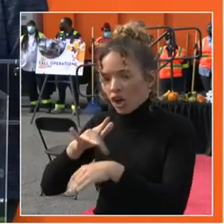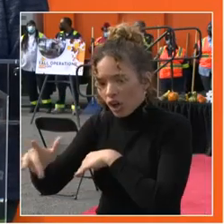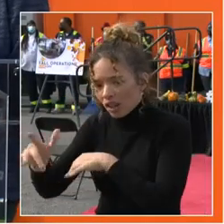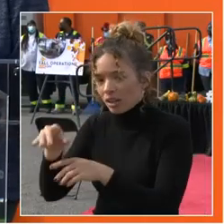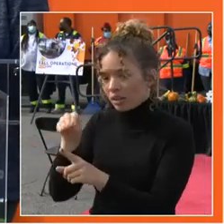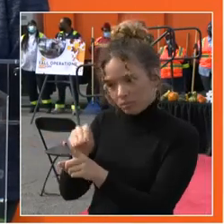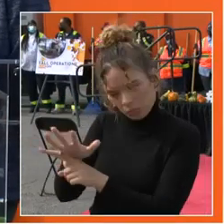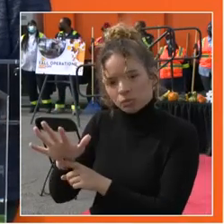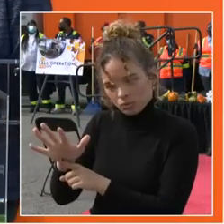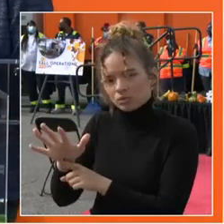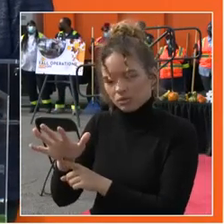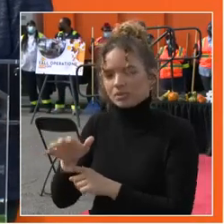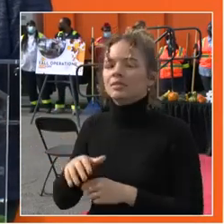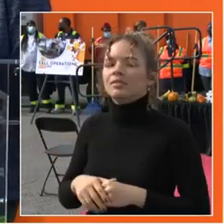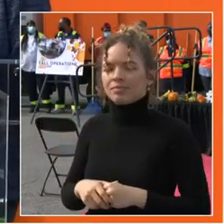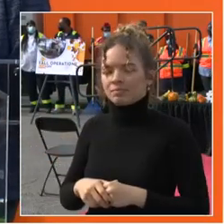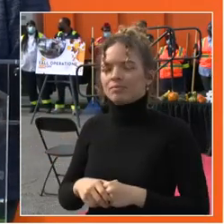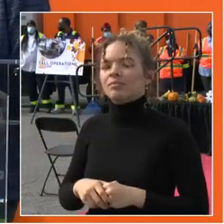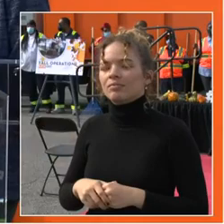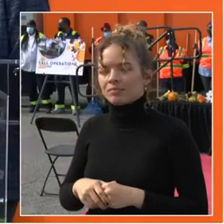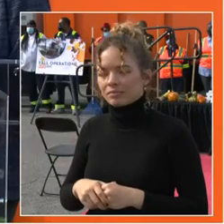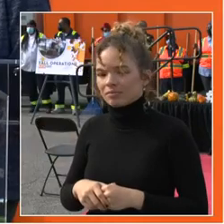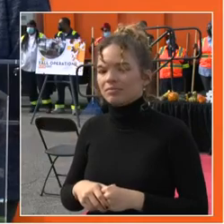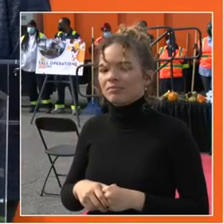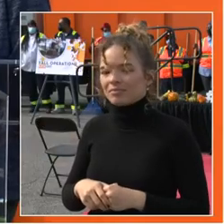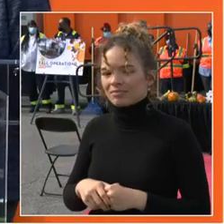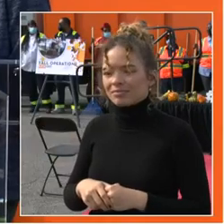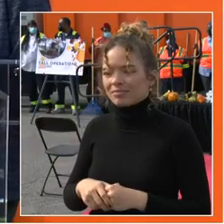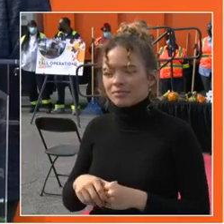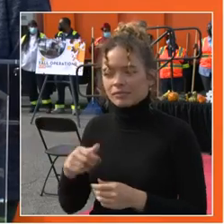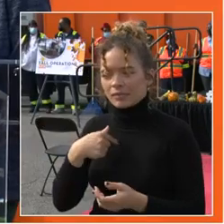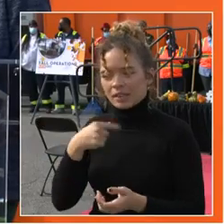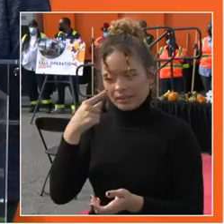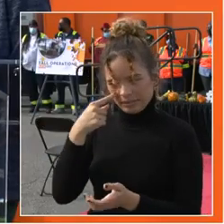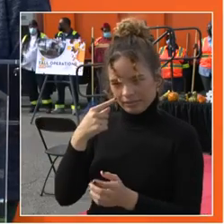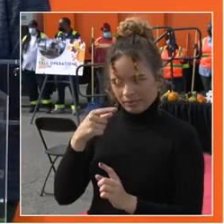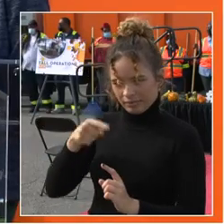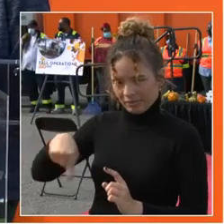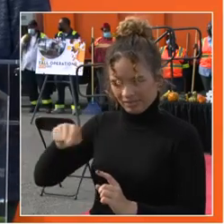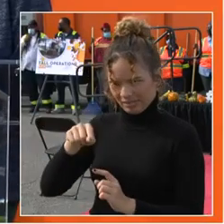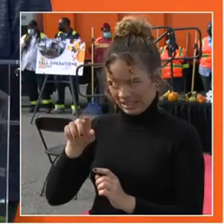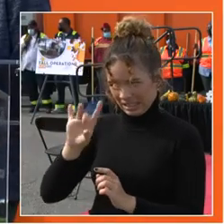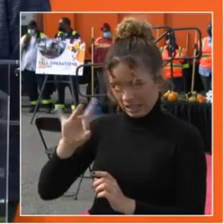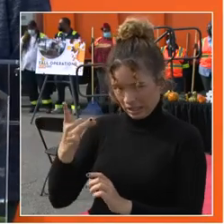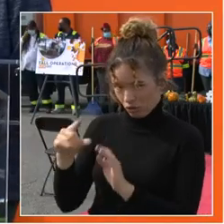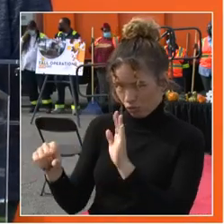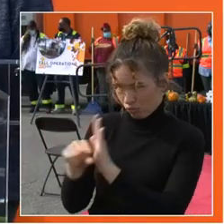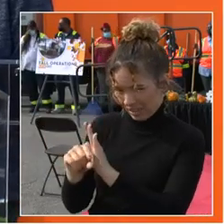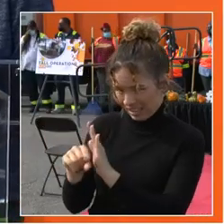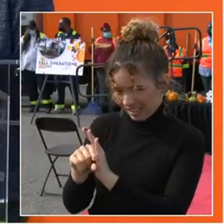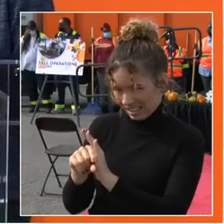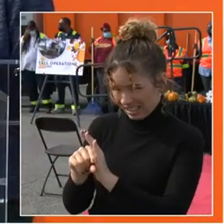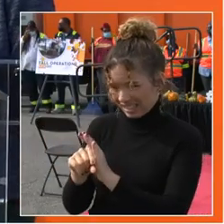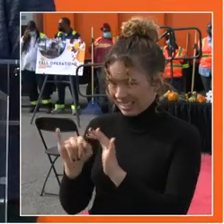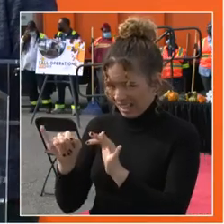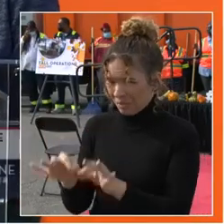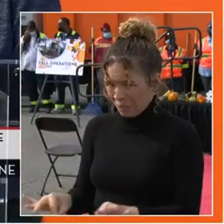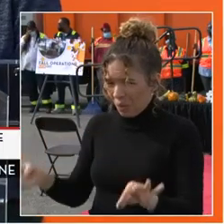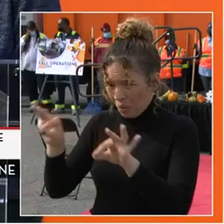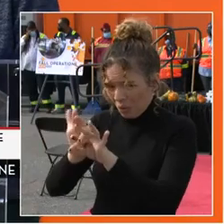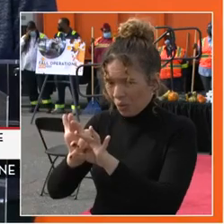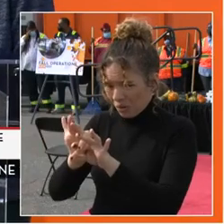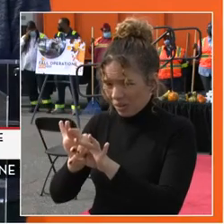know this, but 8th grade, right, Superintendent? It's an important year. You're starting to make decisions that